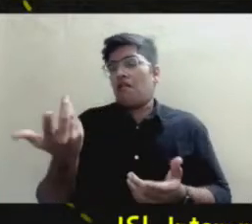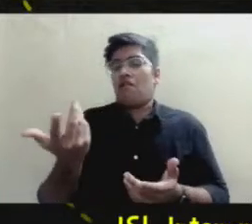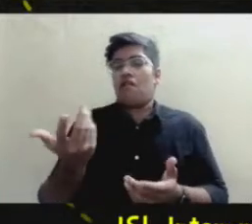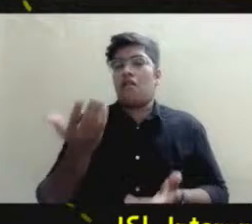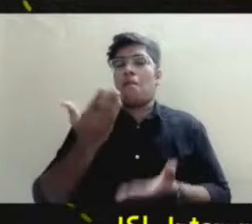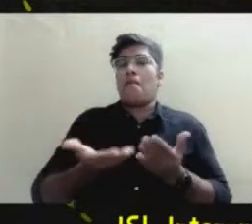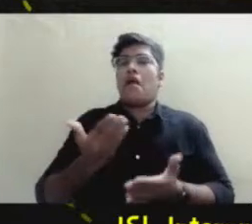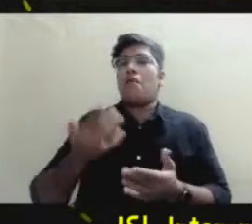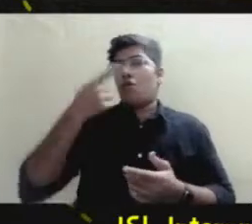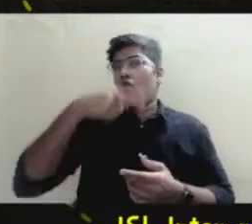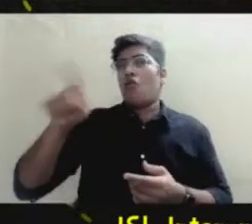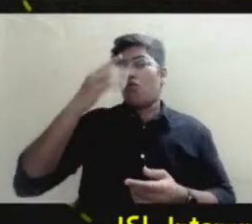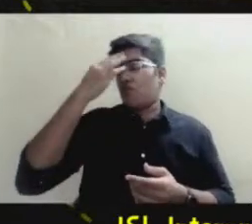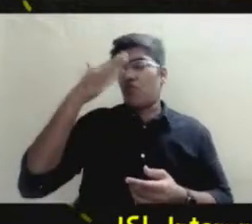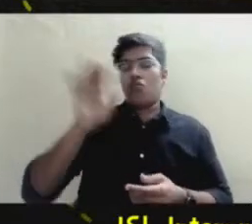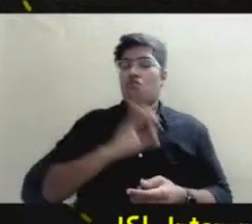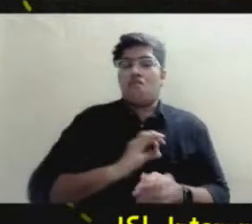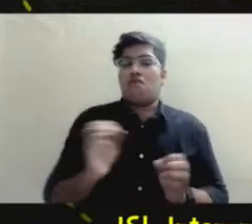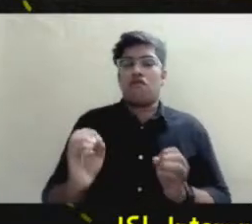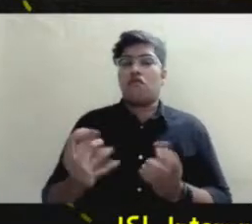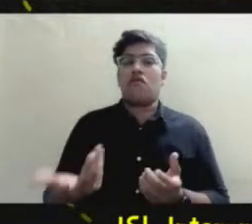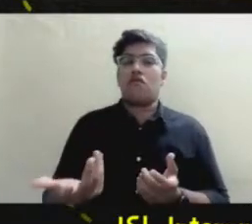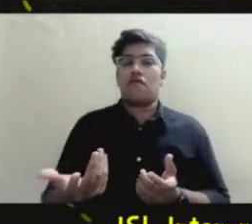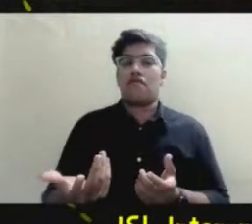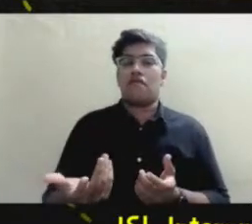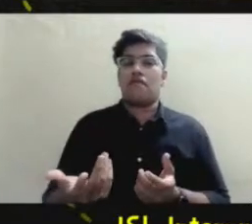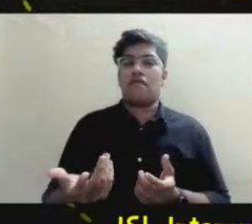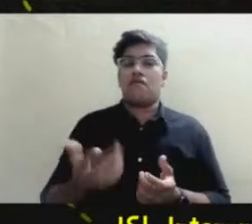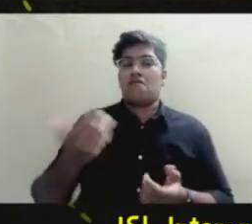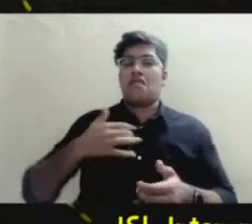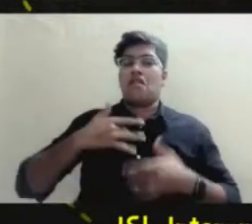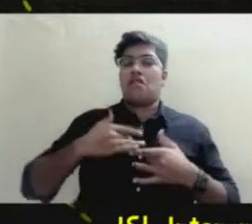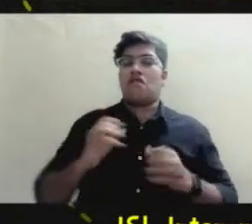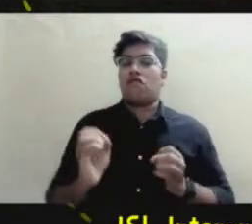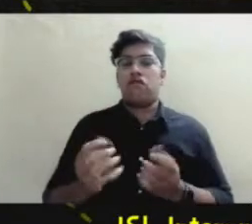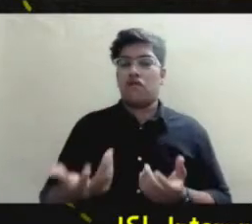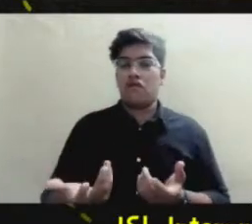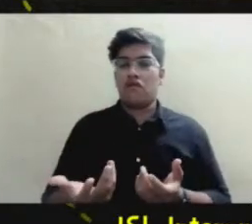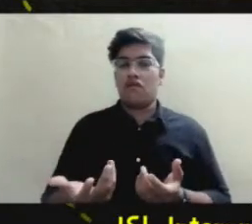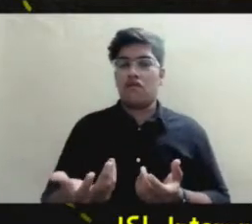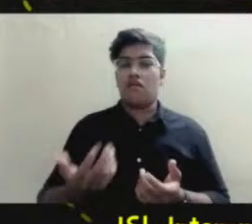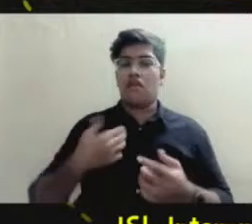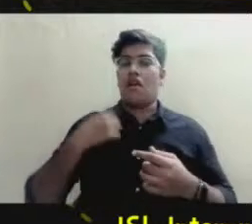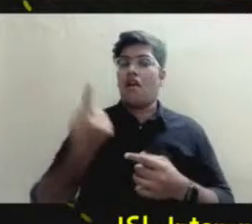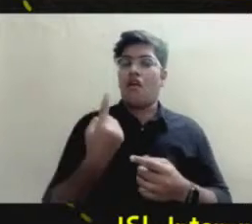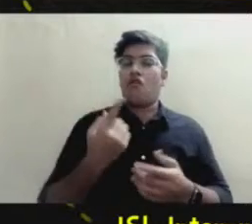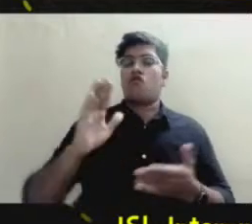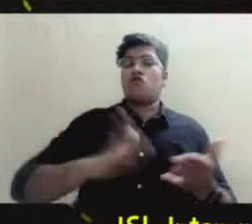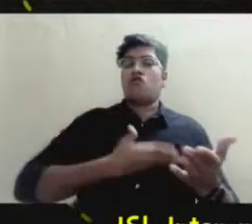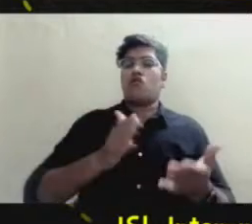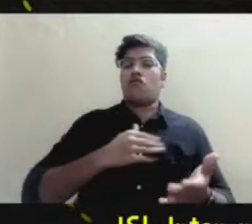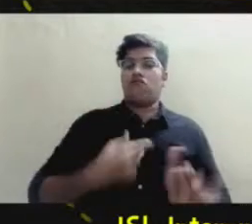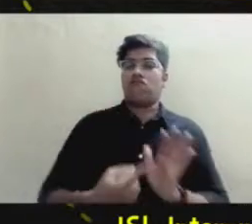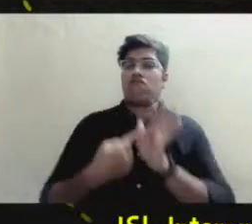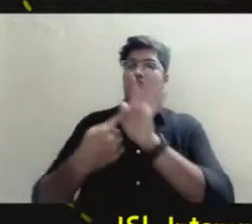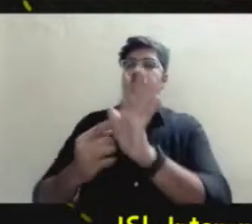pleasant enough for them, or just not interesting or riveting enough. So I think I just present the music